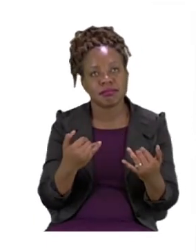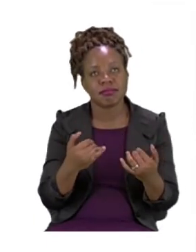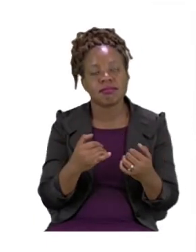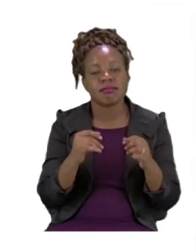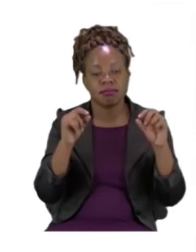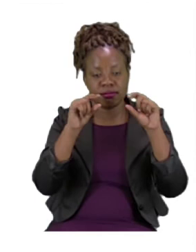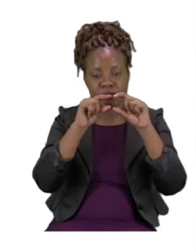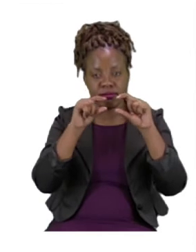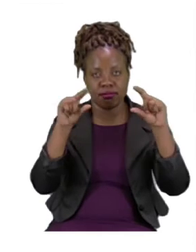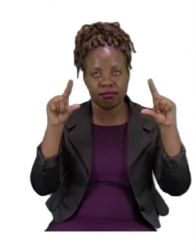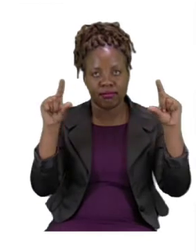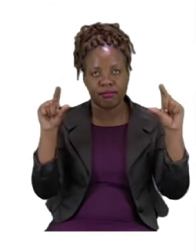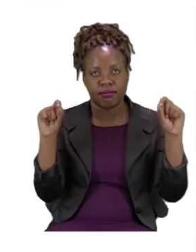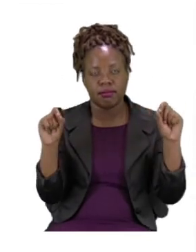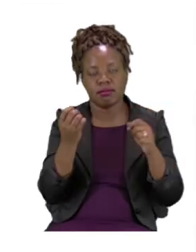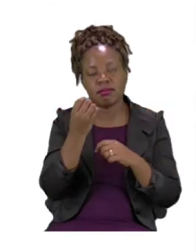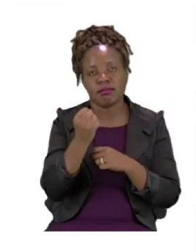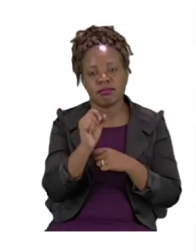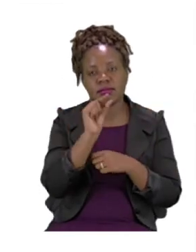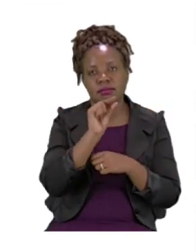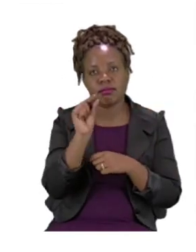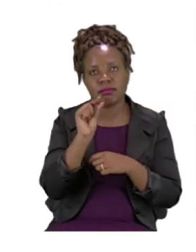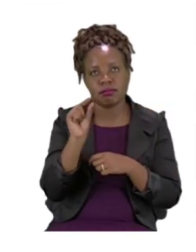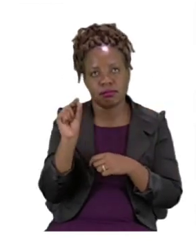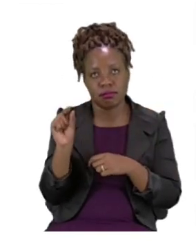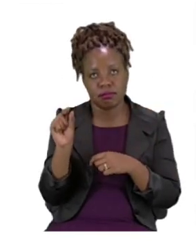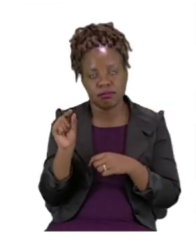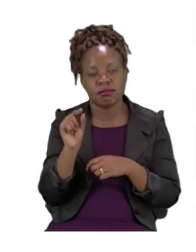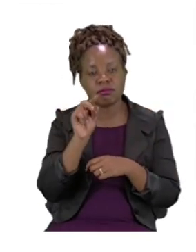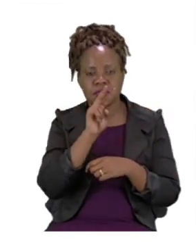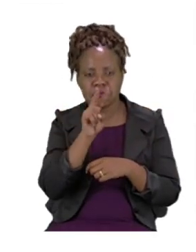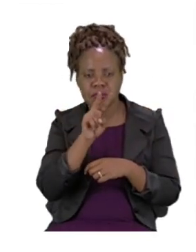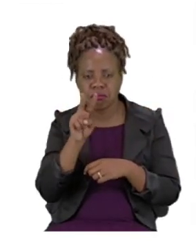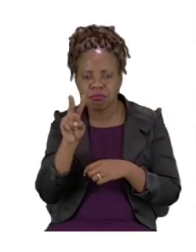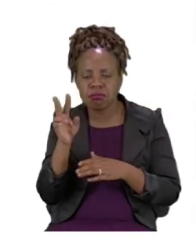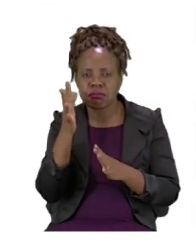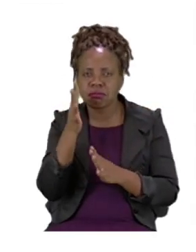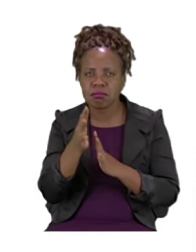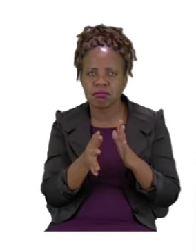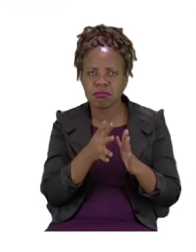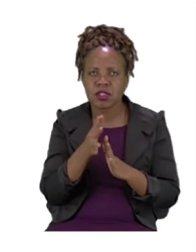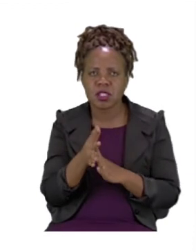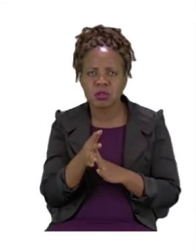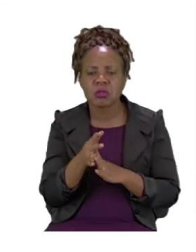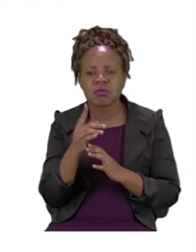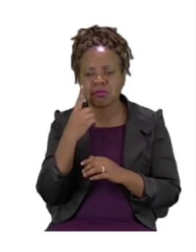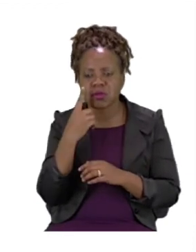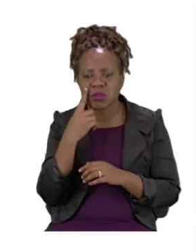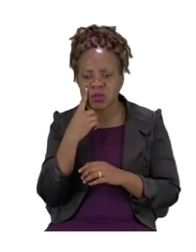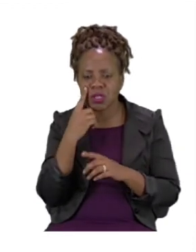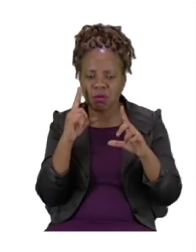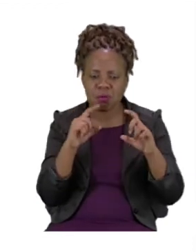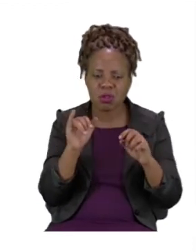words in the boxes and to also place them in the correct spaces for the pictures.